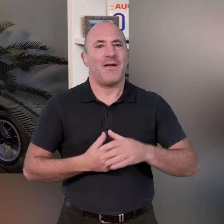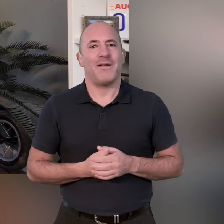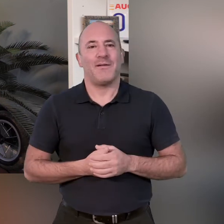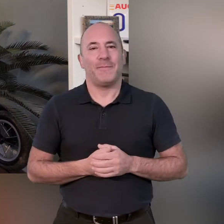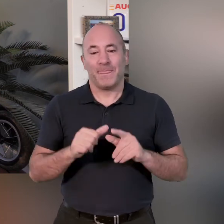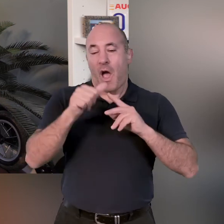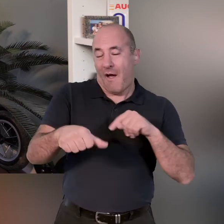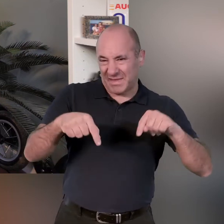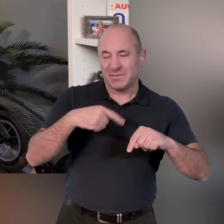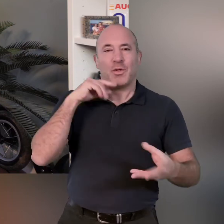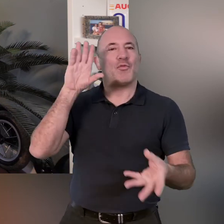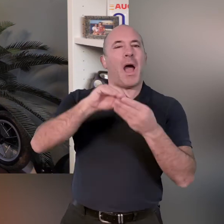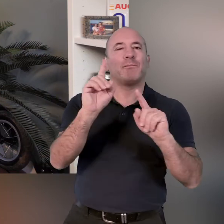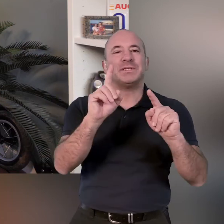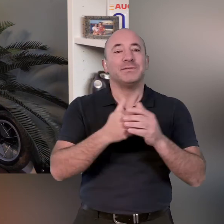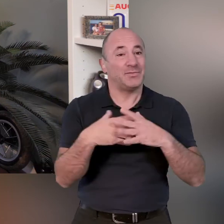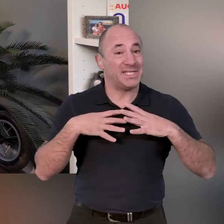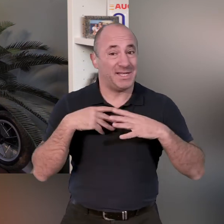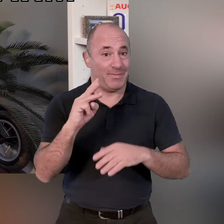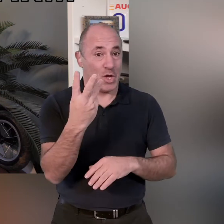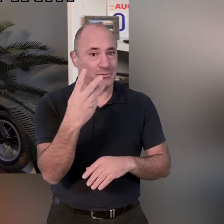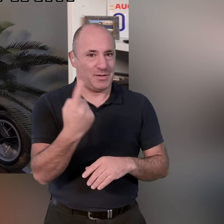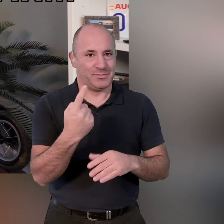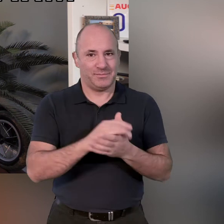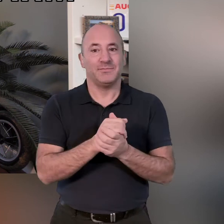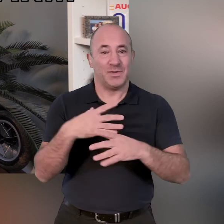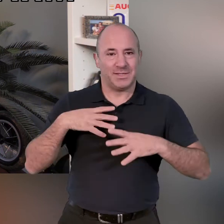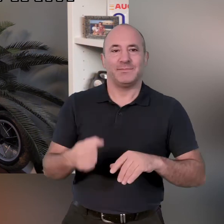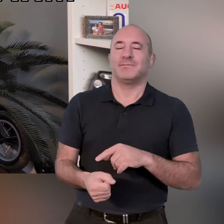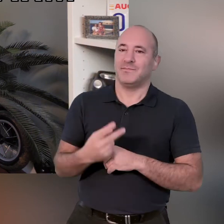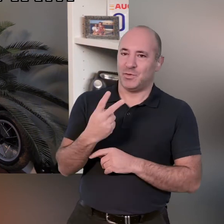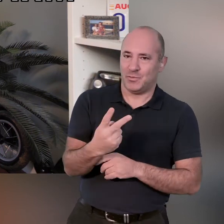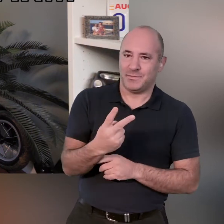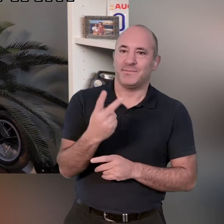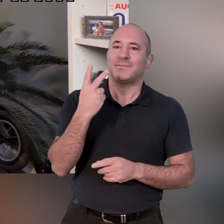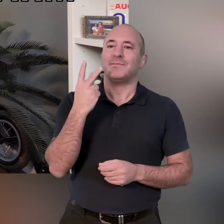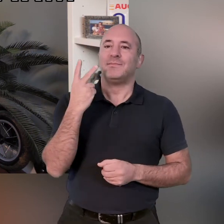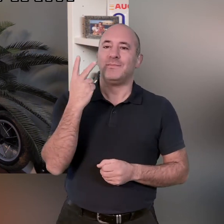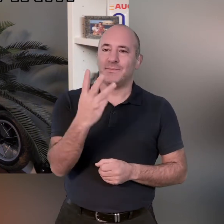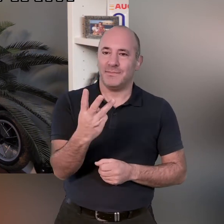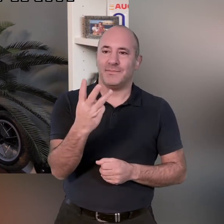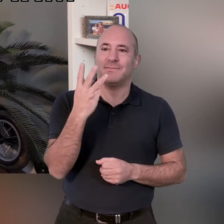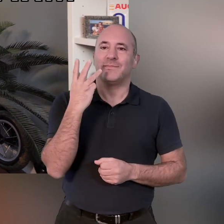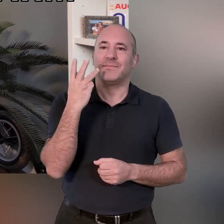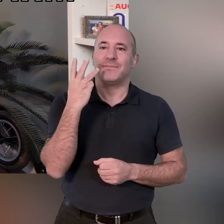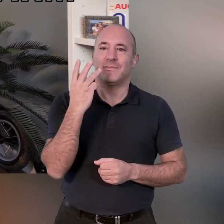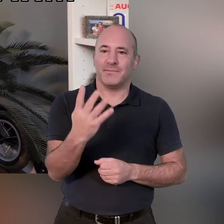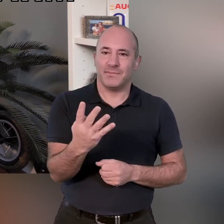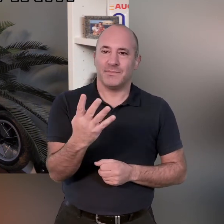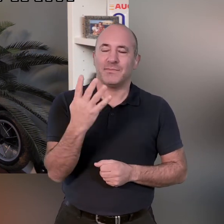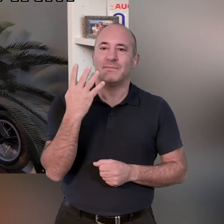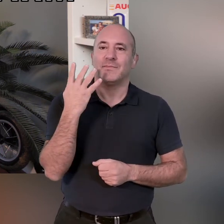recap after this set. Ready, 3rd set, off we go. 1, 2, 3,